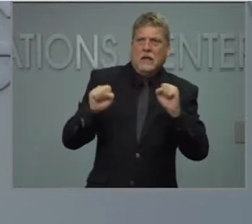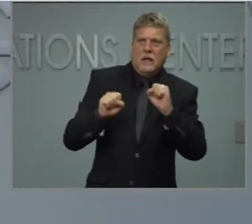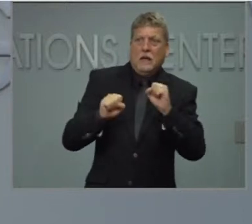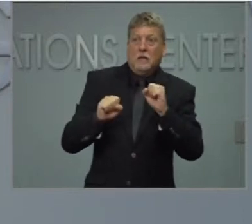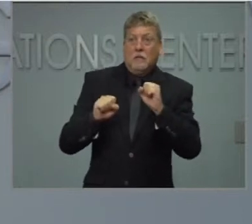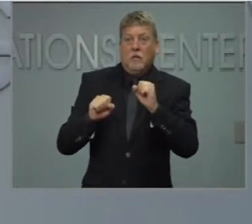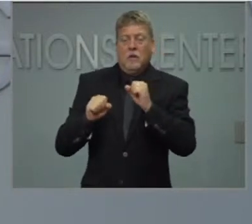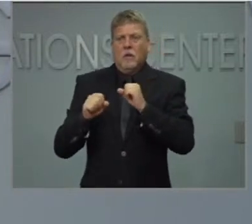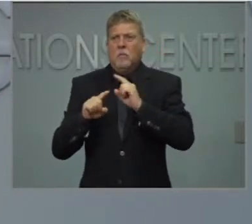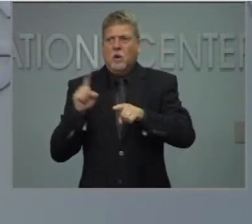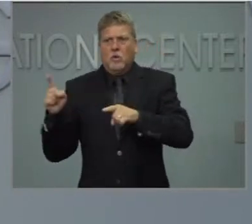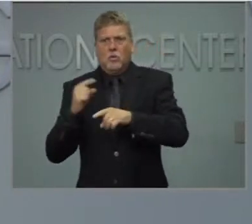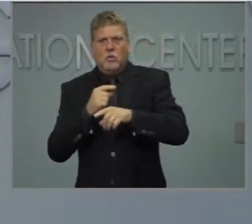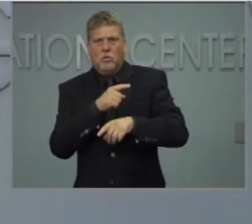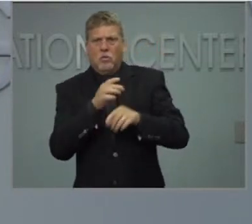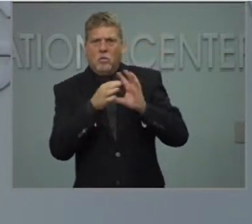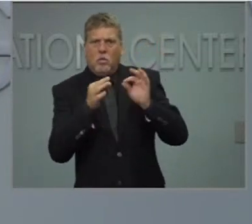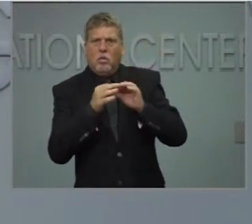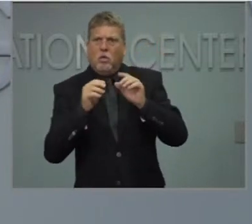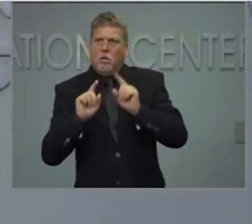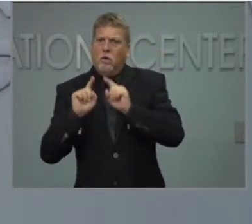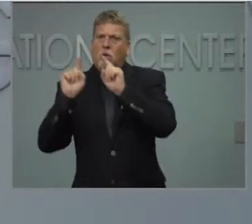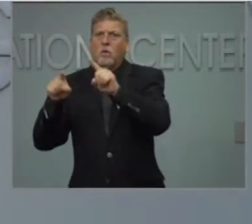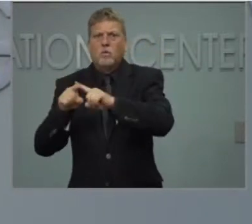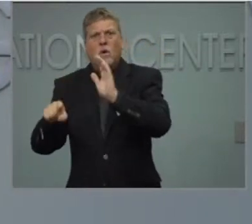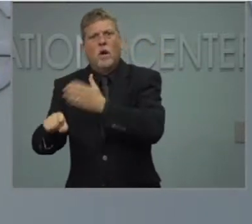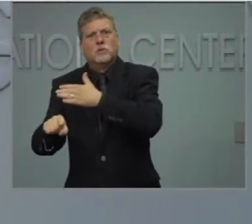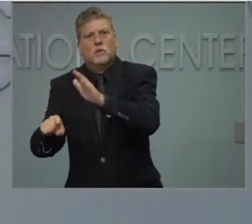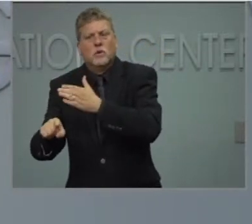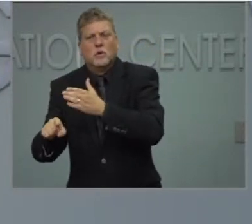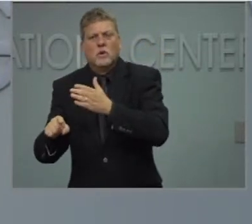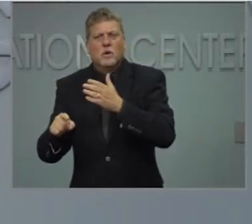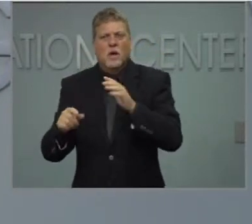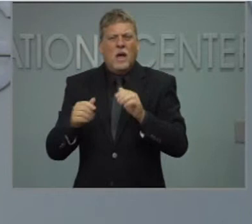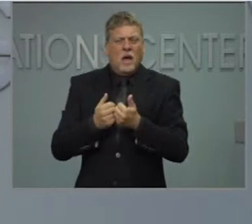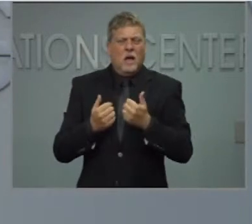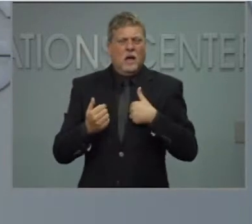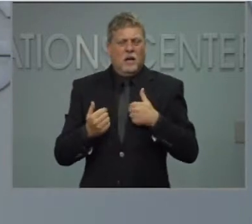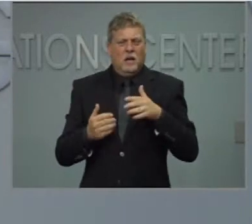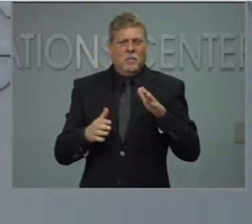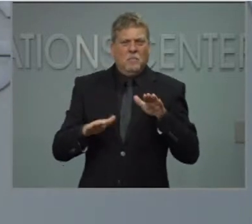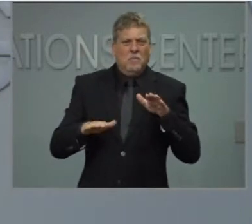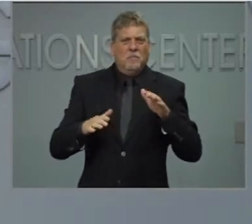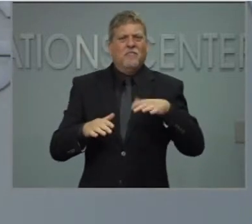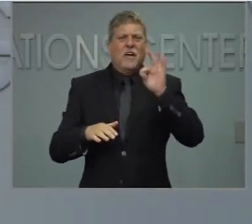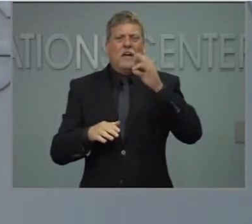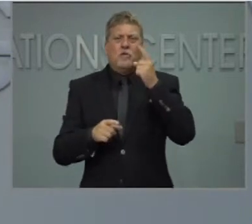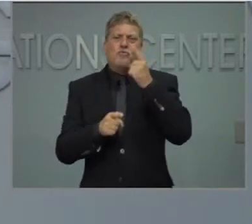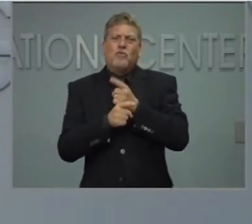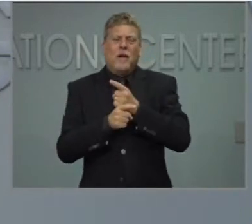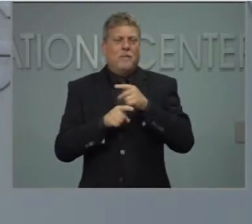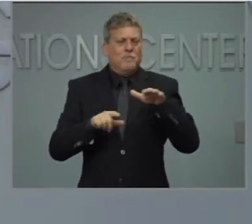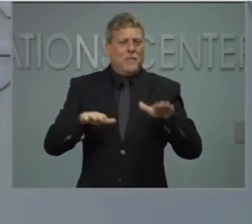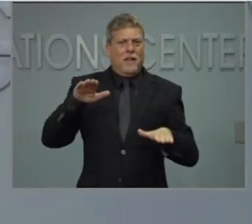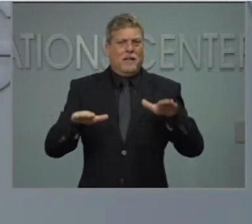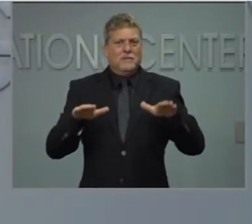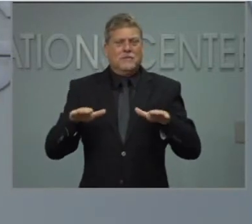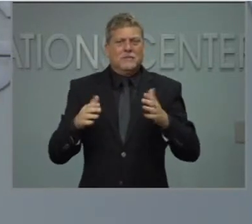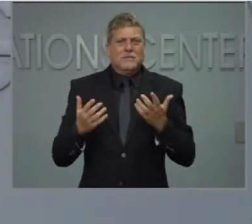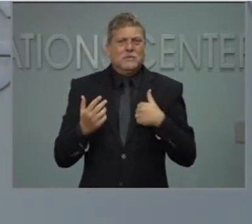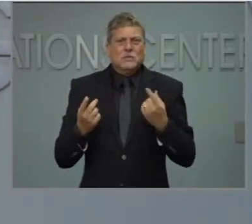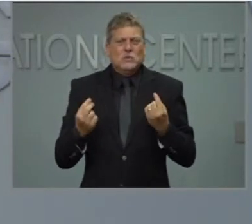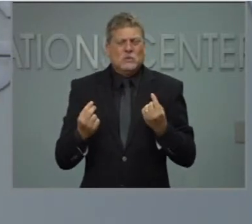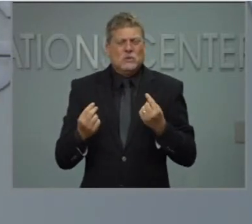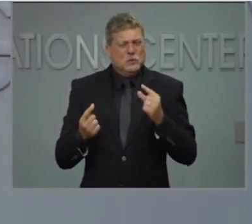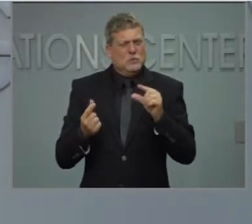forward? How should they approach this? And how should they live their lives with this balance? Sure. I think it's a really good question, and most